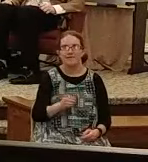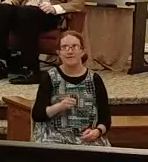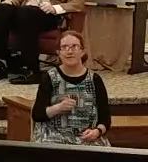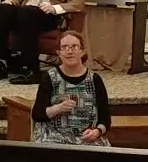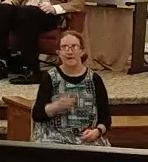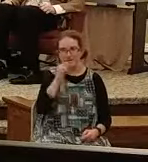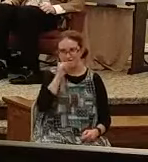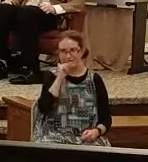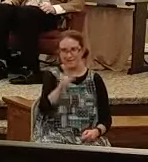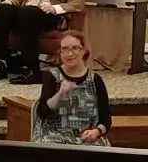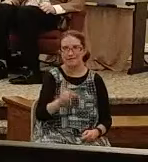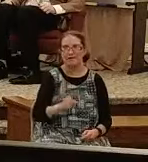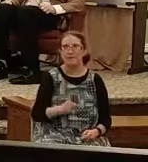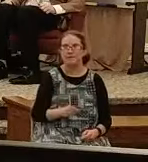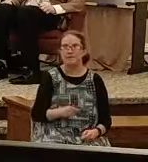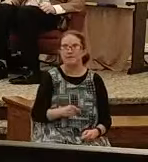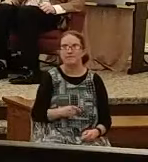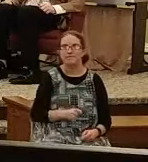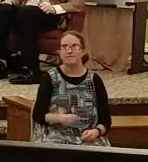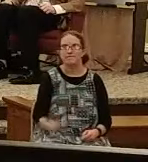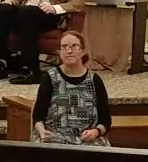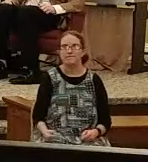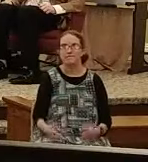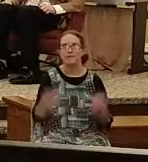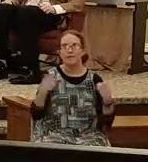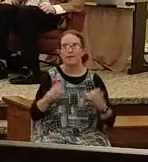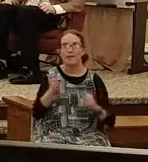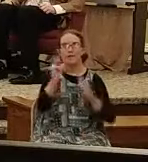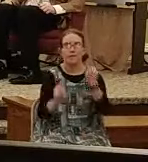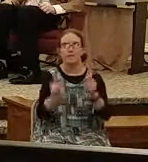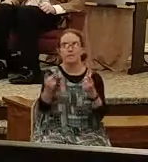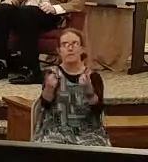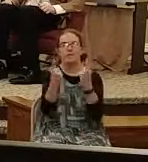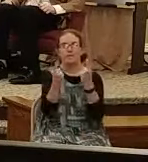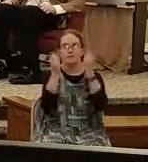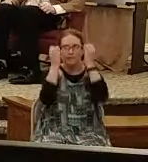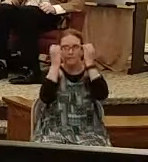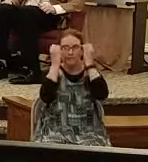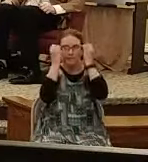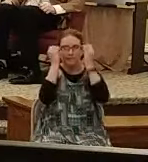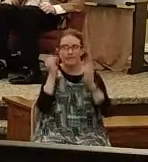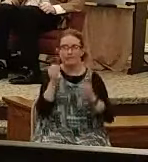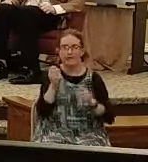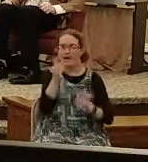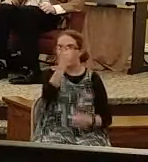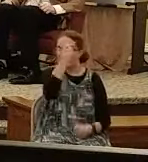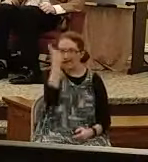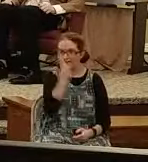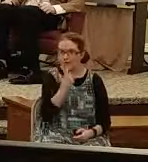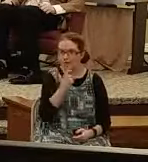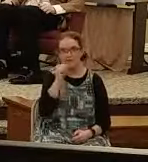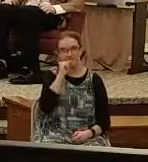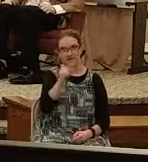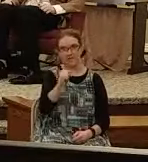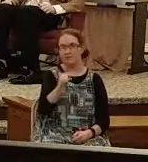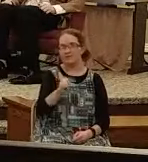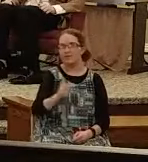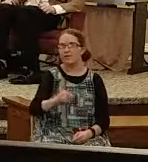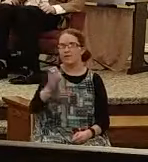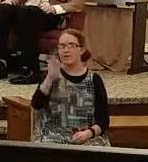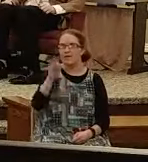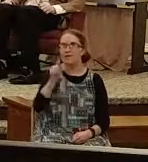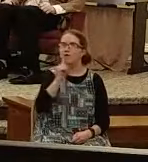Come, let me tell you something. I've had folks come to me and ask me or tell me, if